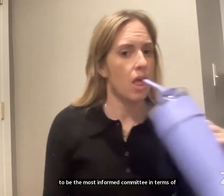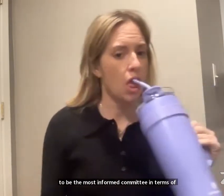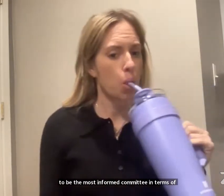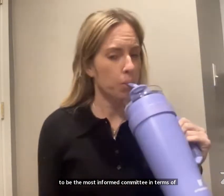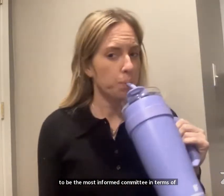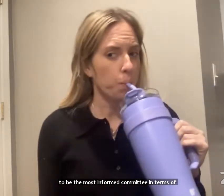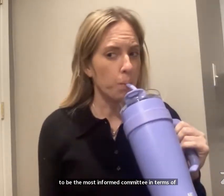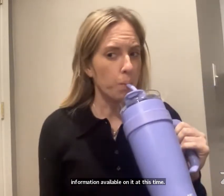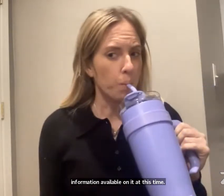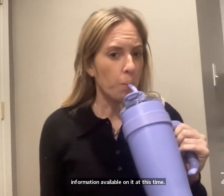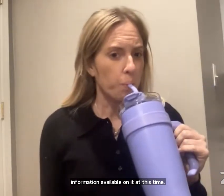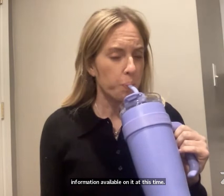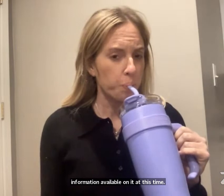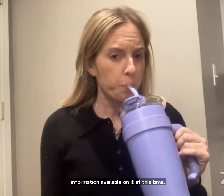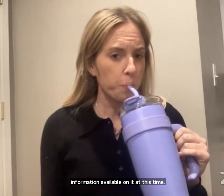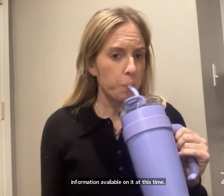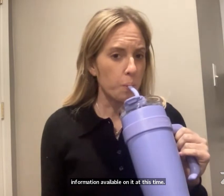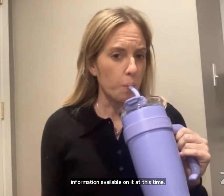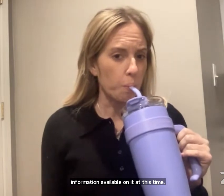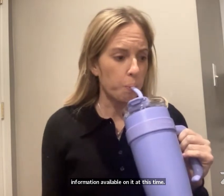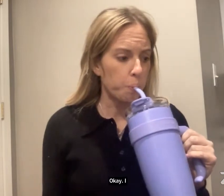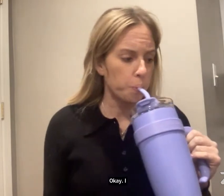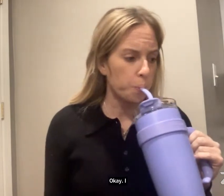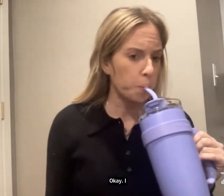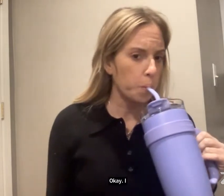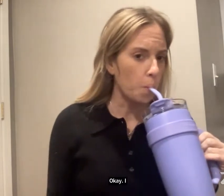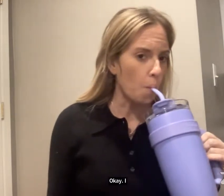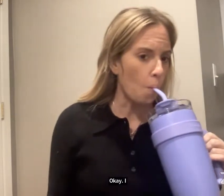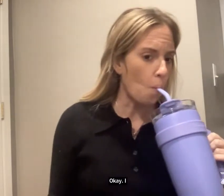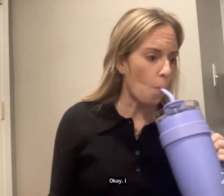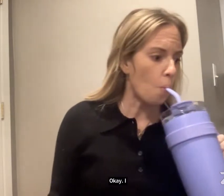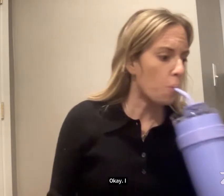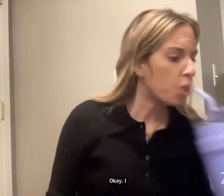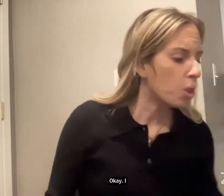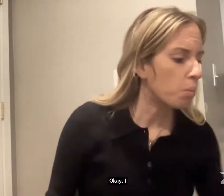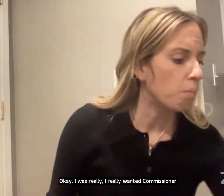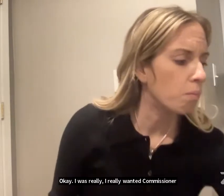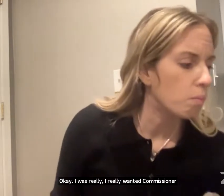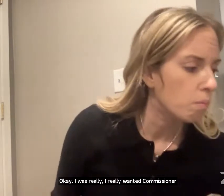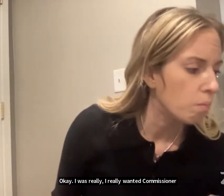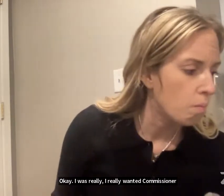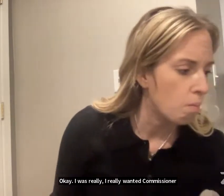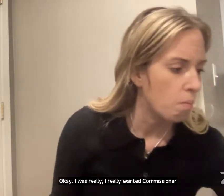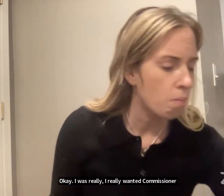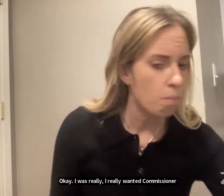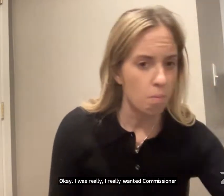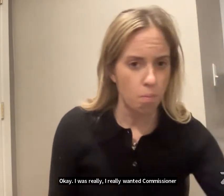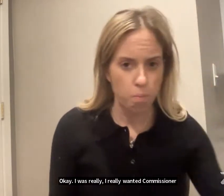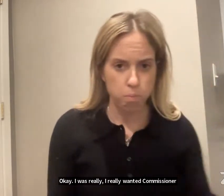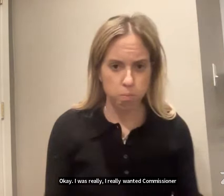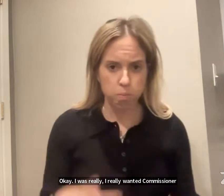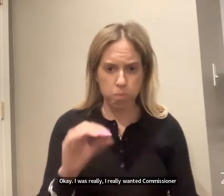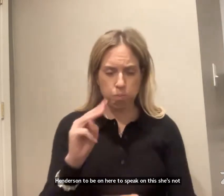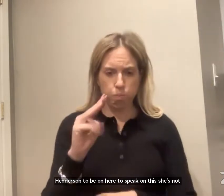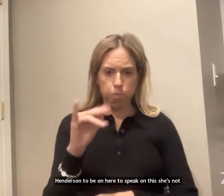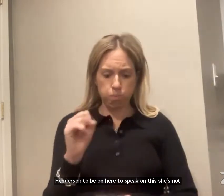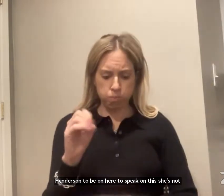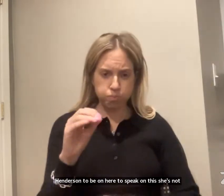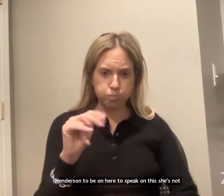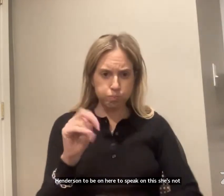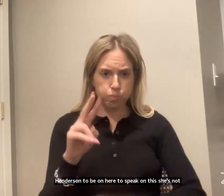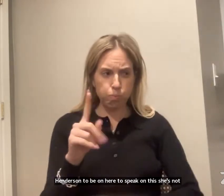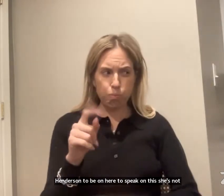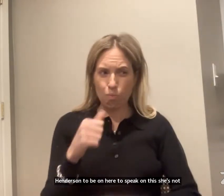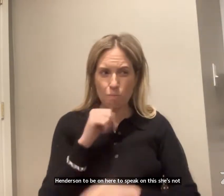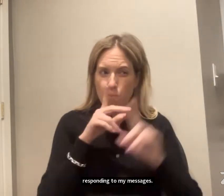Okay, I really wanted Commissioner Henderson to be on here to speak on this. She's not responding to my messages I'm going to try to anymore. call her. I'm going to try